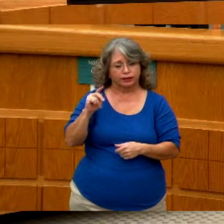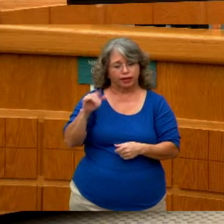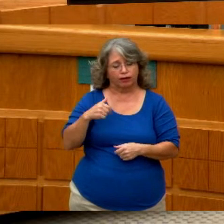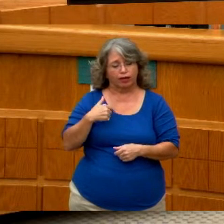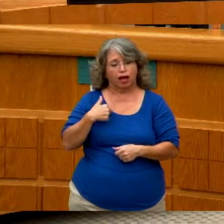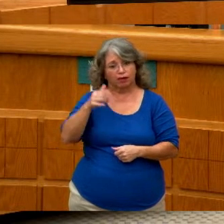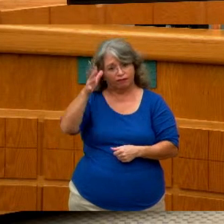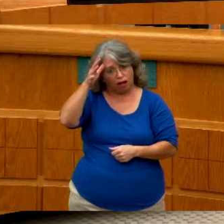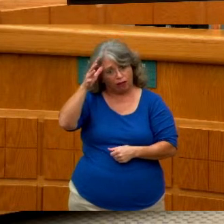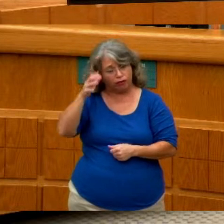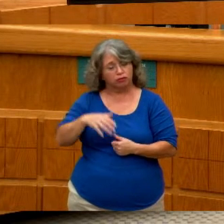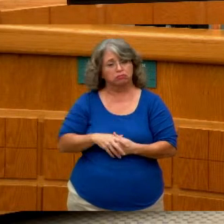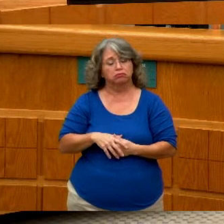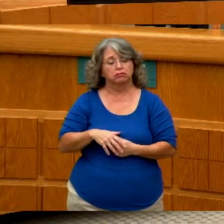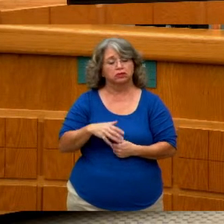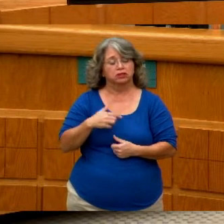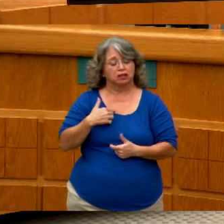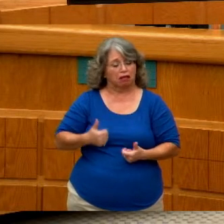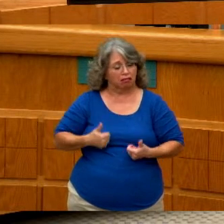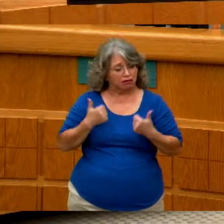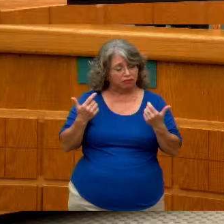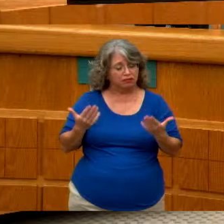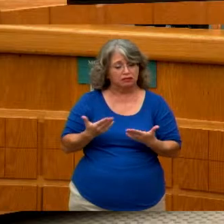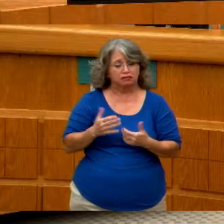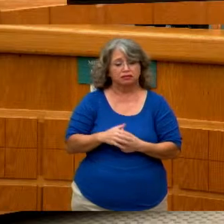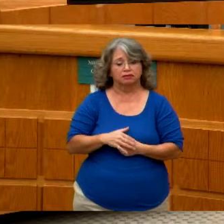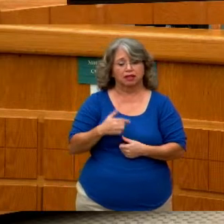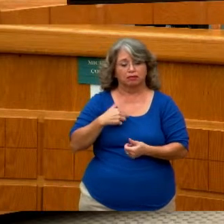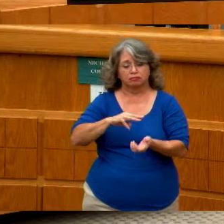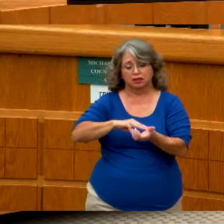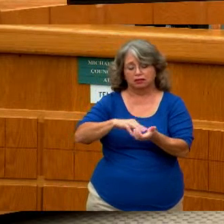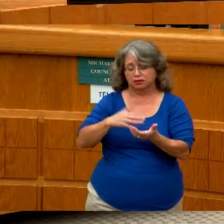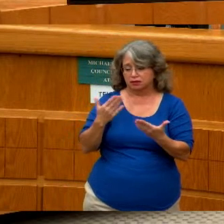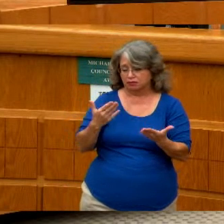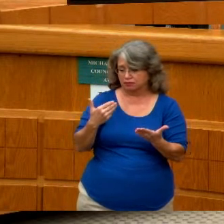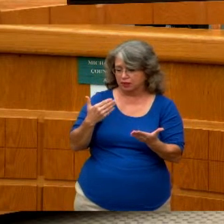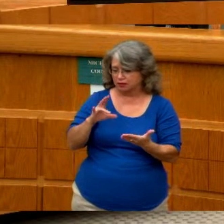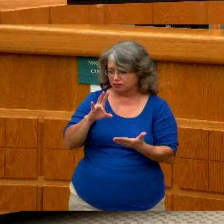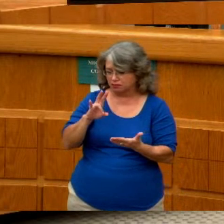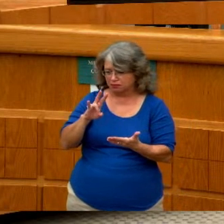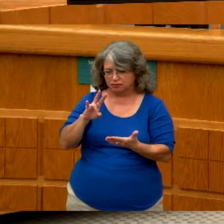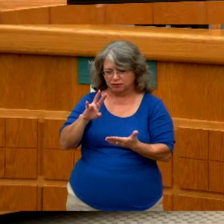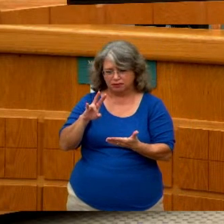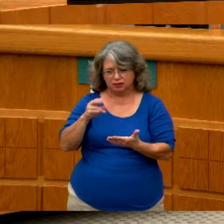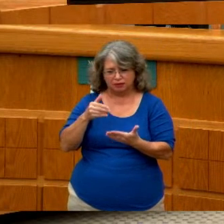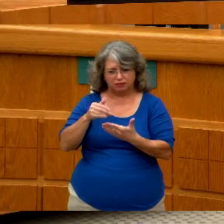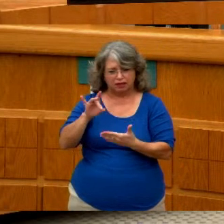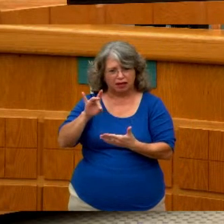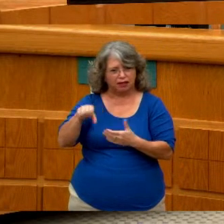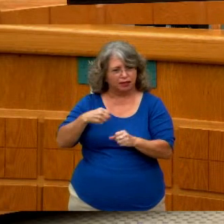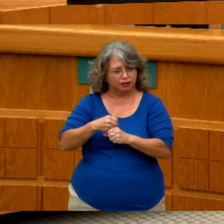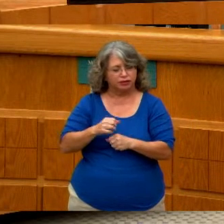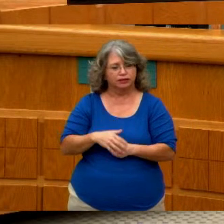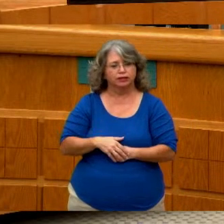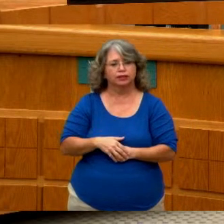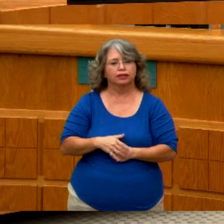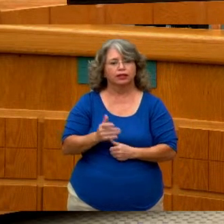County, a father, psychiatrist here in Corpus Christi for 7 going on 8